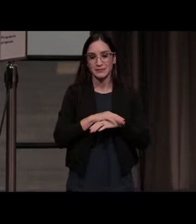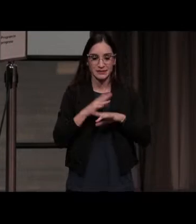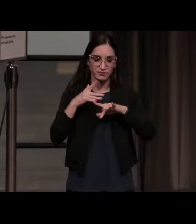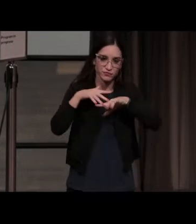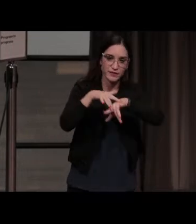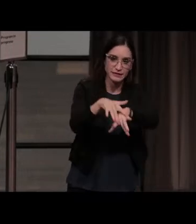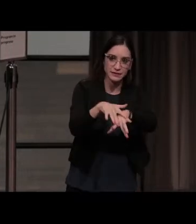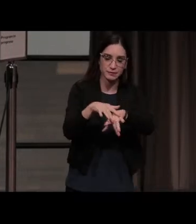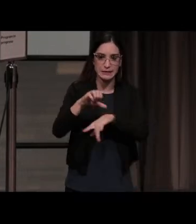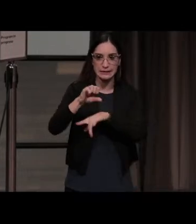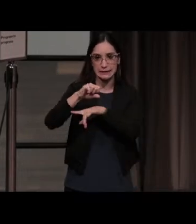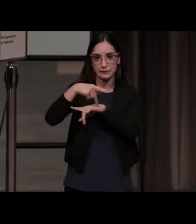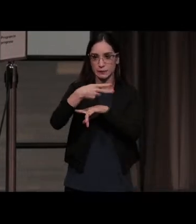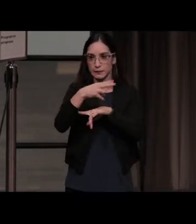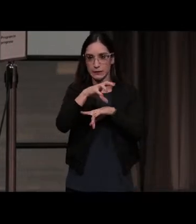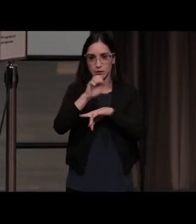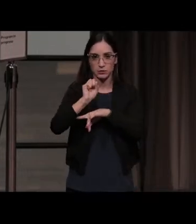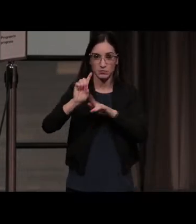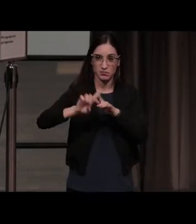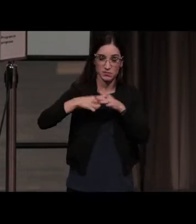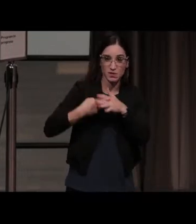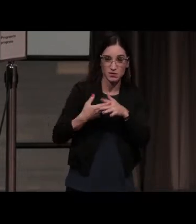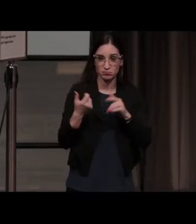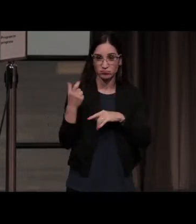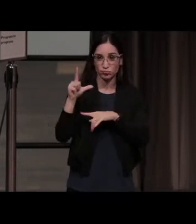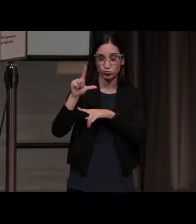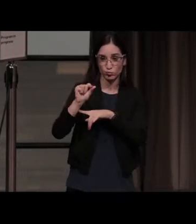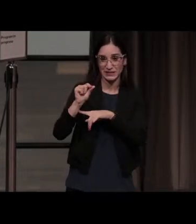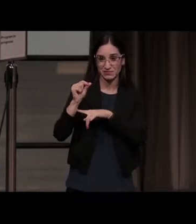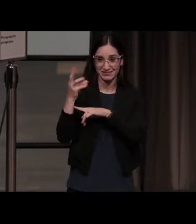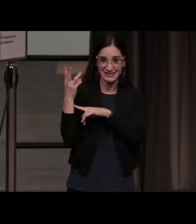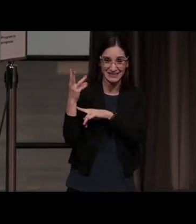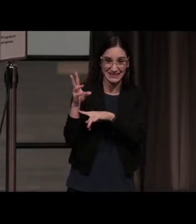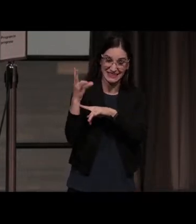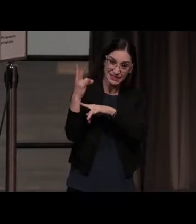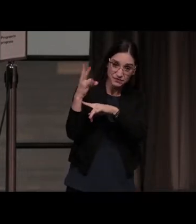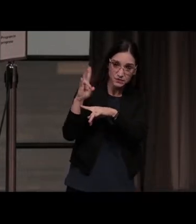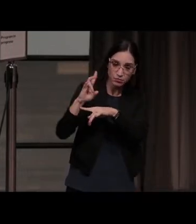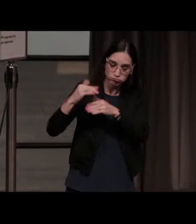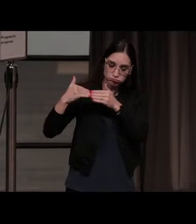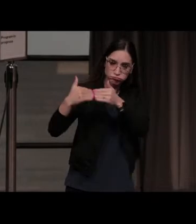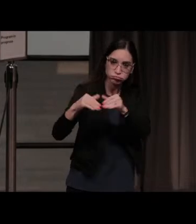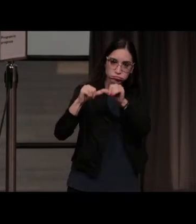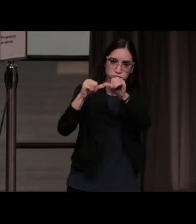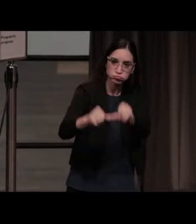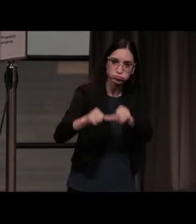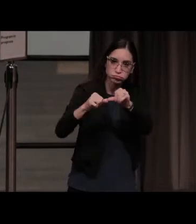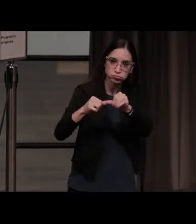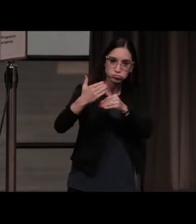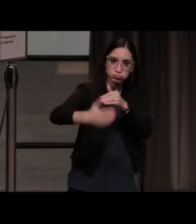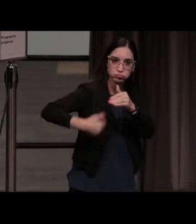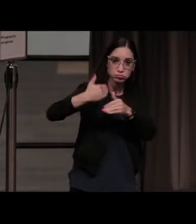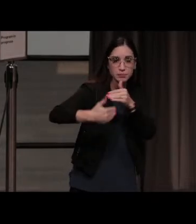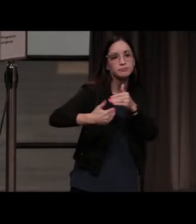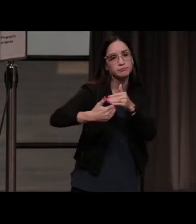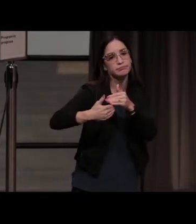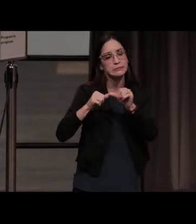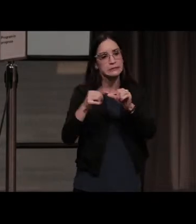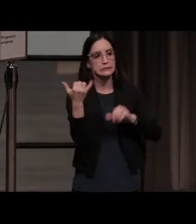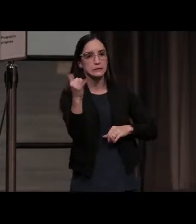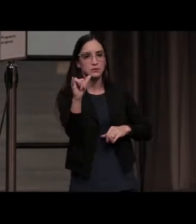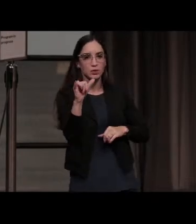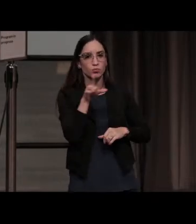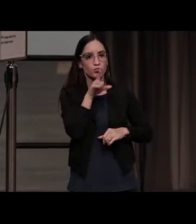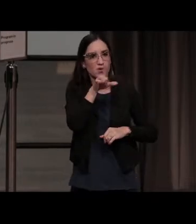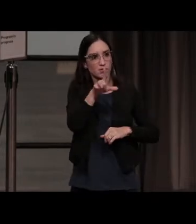Species, which started in 2017 and is actually still ongoing. You can find QR codes around the museum and experience some